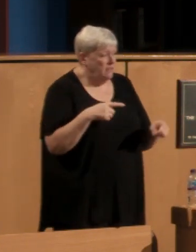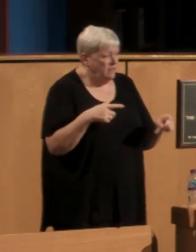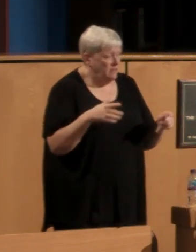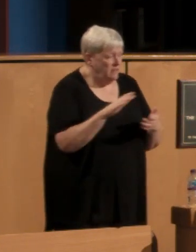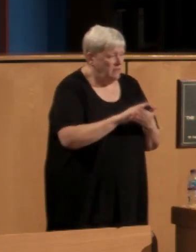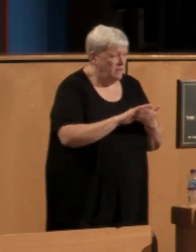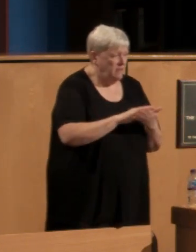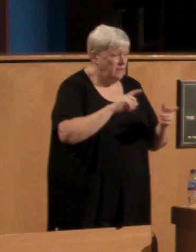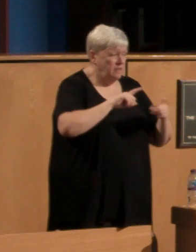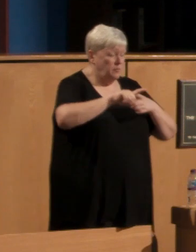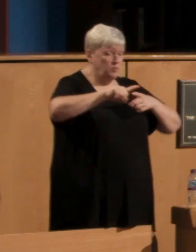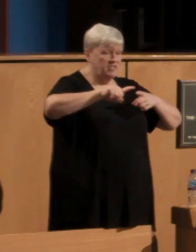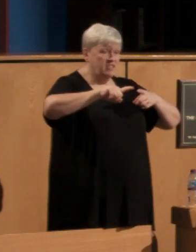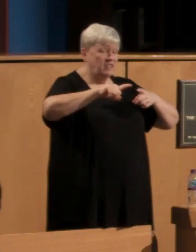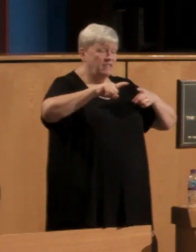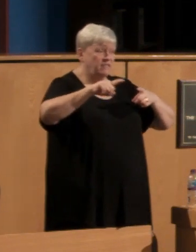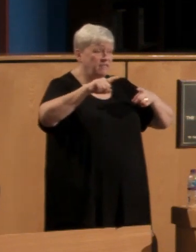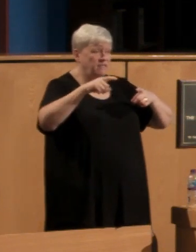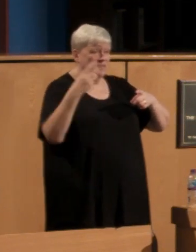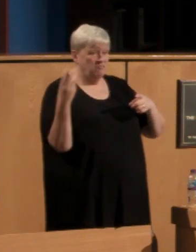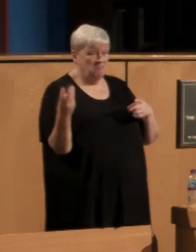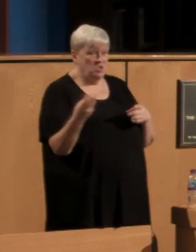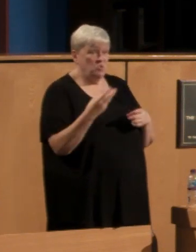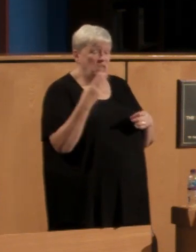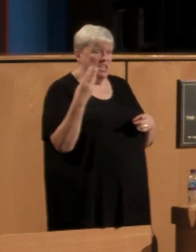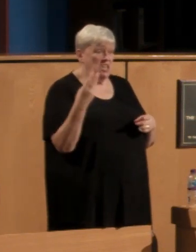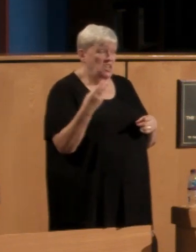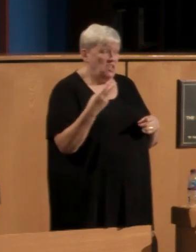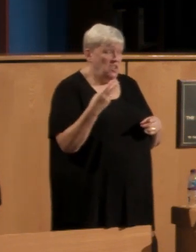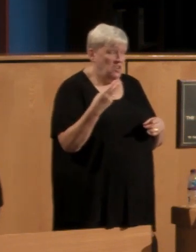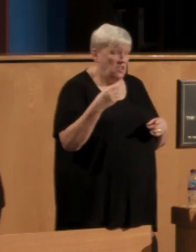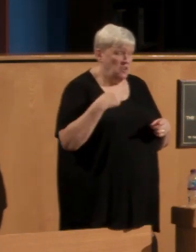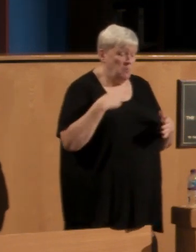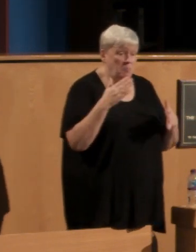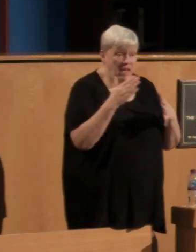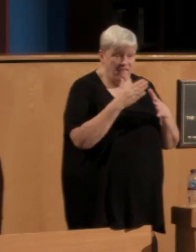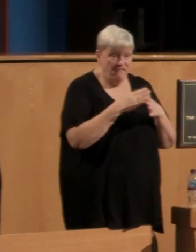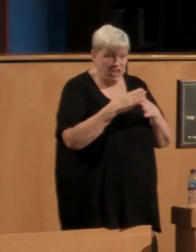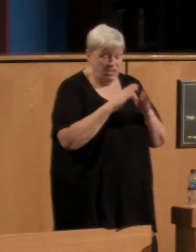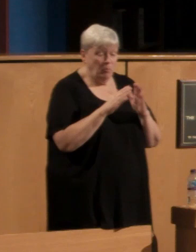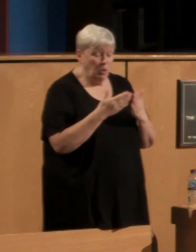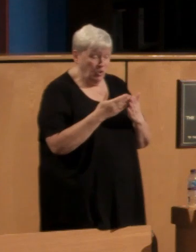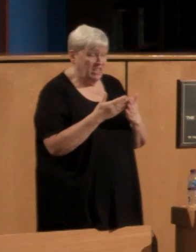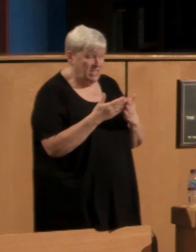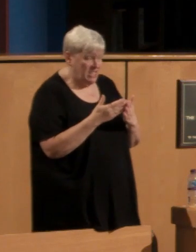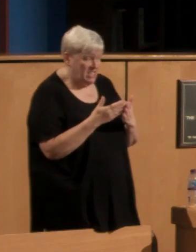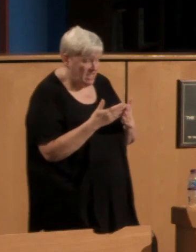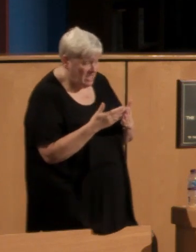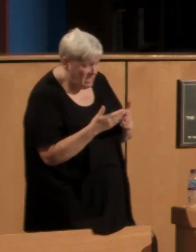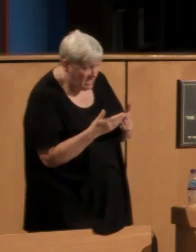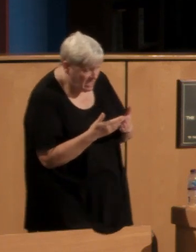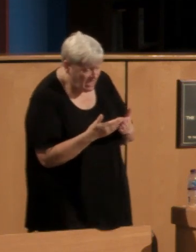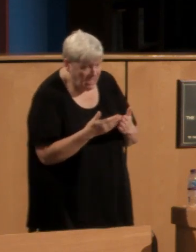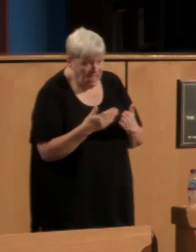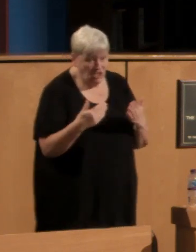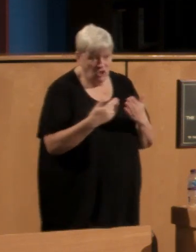so most, like, all three of my first horror books, the 13 Stories, the one that's coming out, and